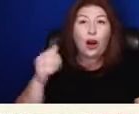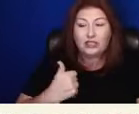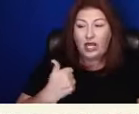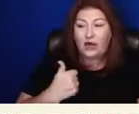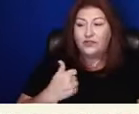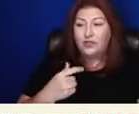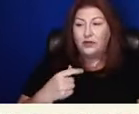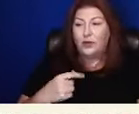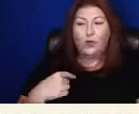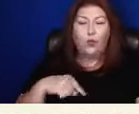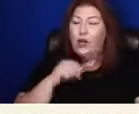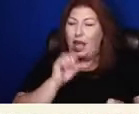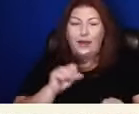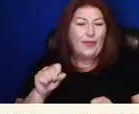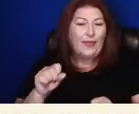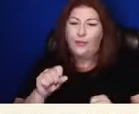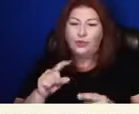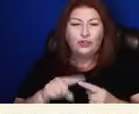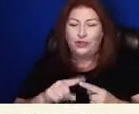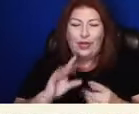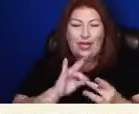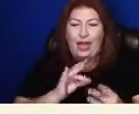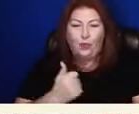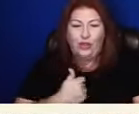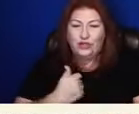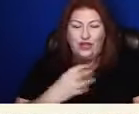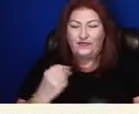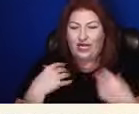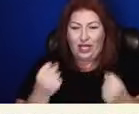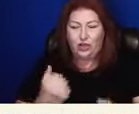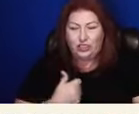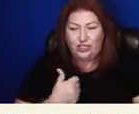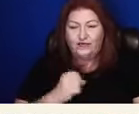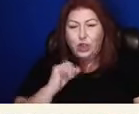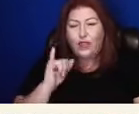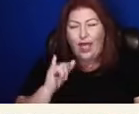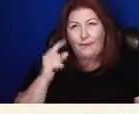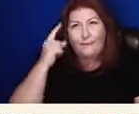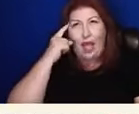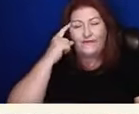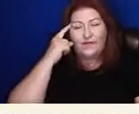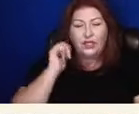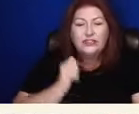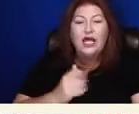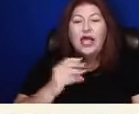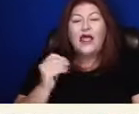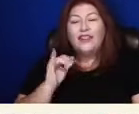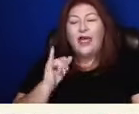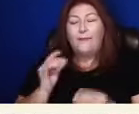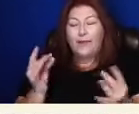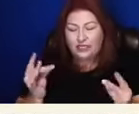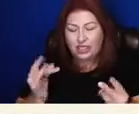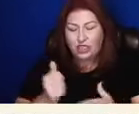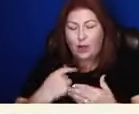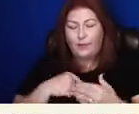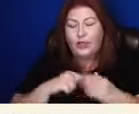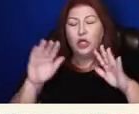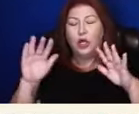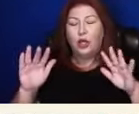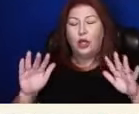we're not going to be able to get in there and connect with ourselves and heal ourselves, right? So that mindfulness and that meditation can help us calm, can help